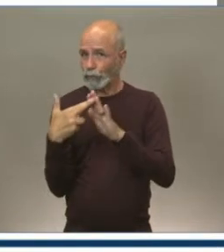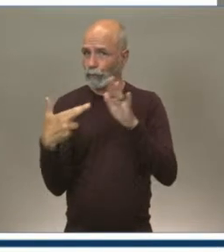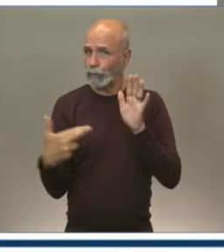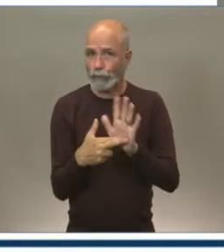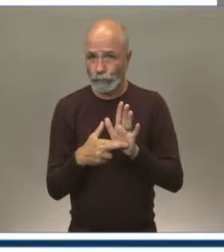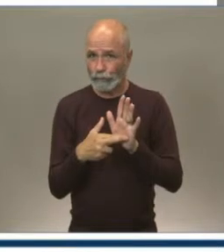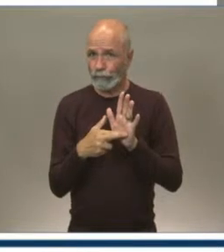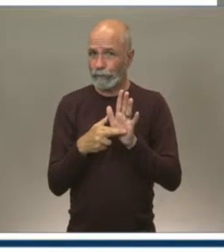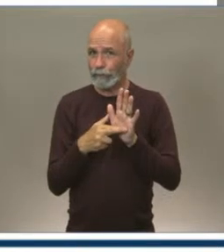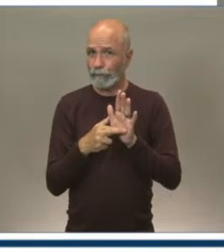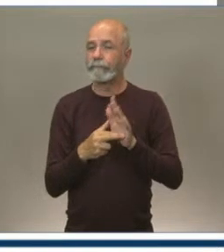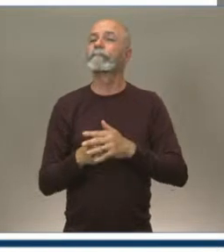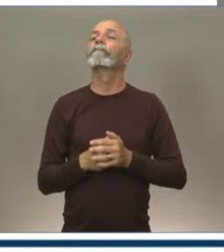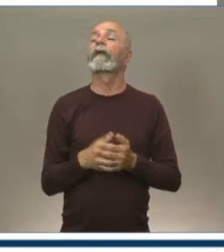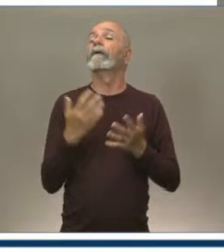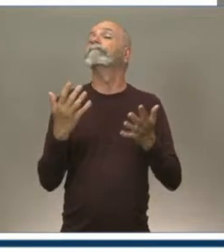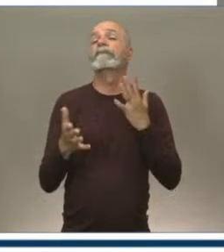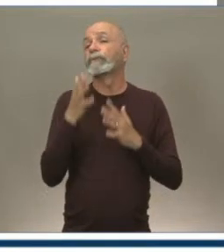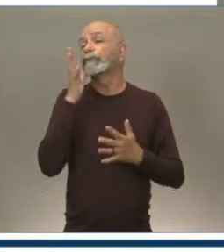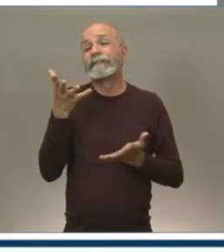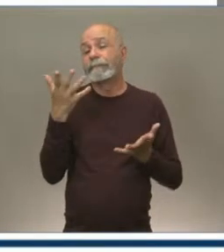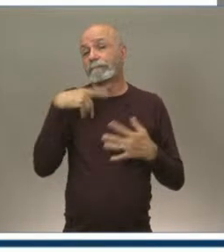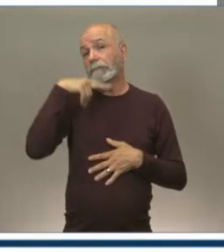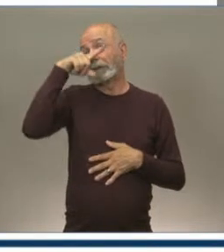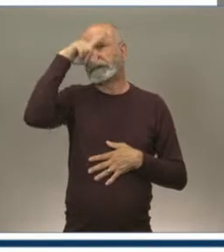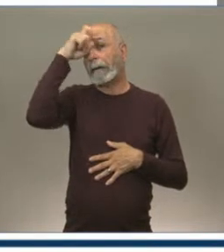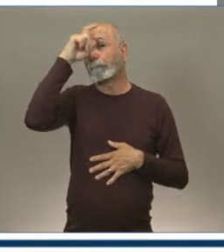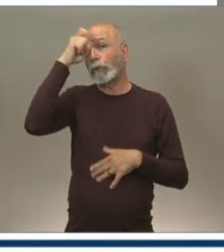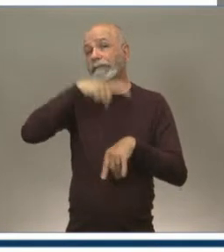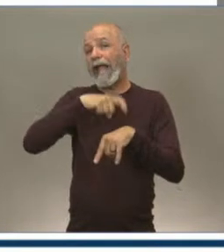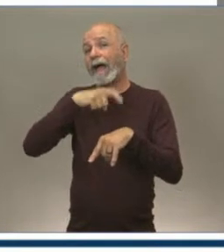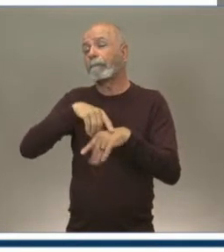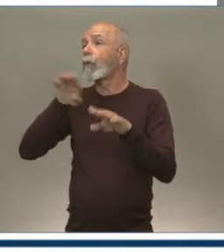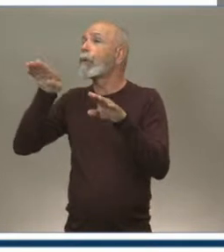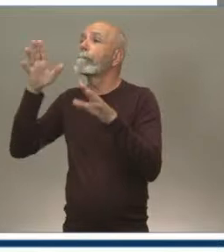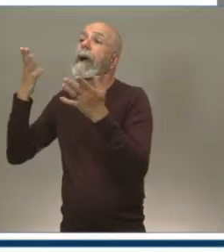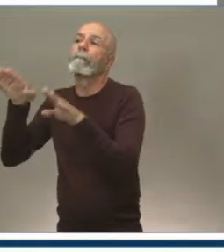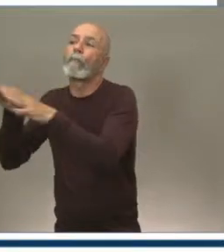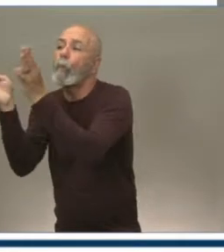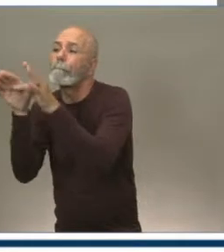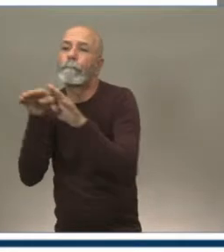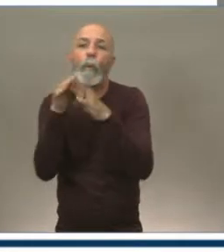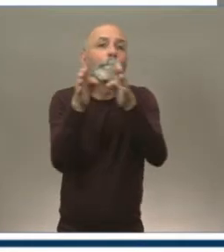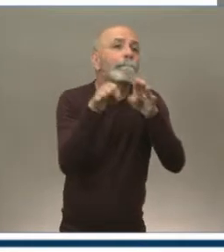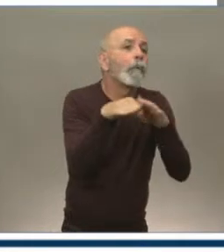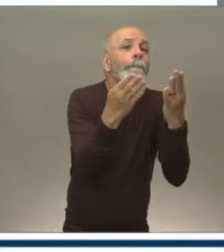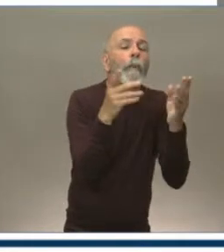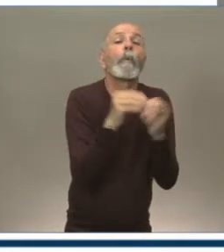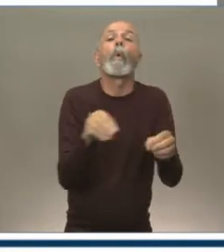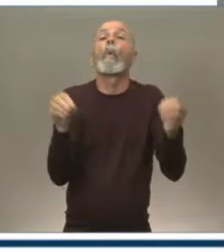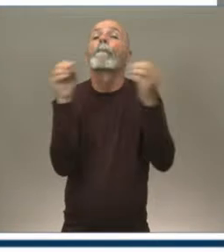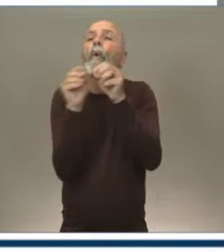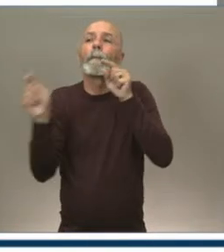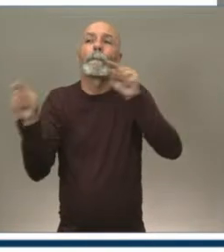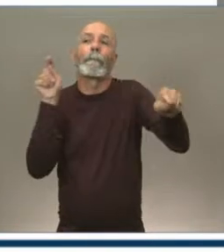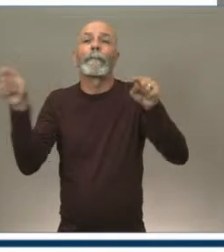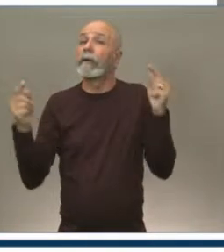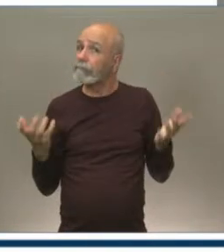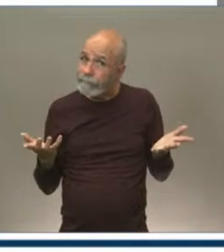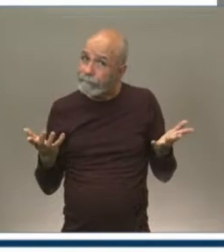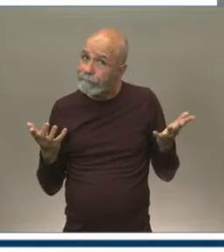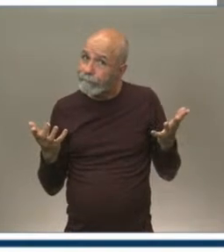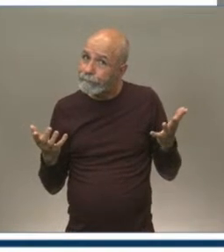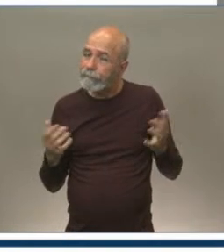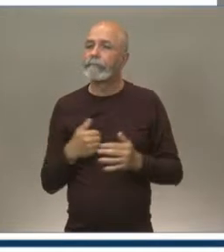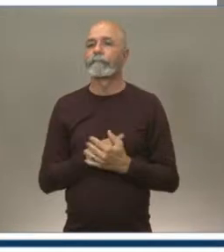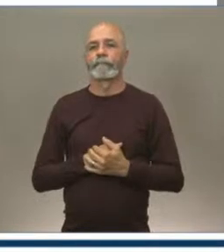with fewer restrictions. It means getting back to a lot of things we cannot do now. As of today, 40%